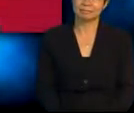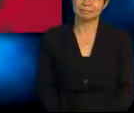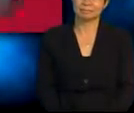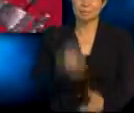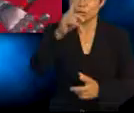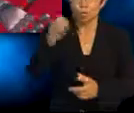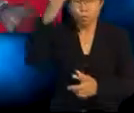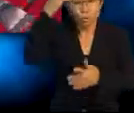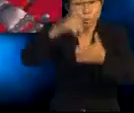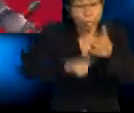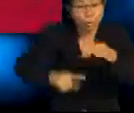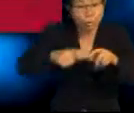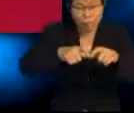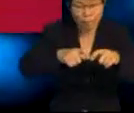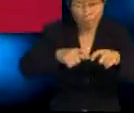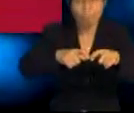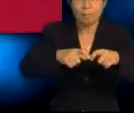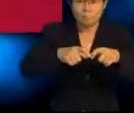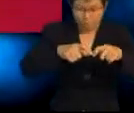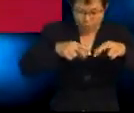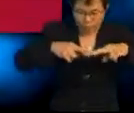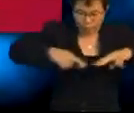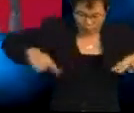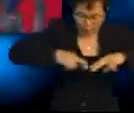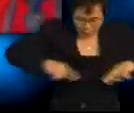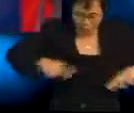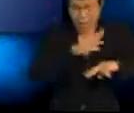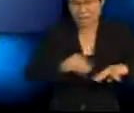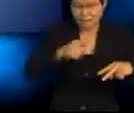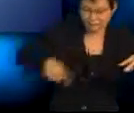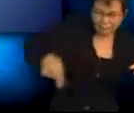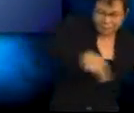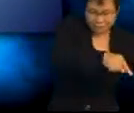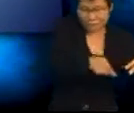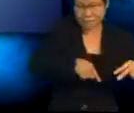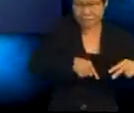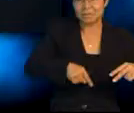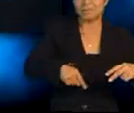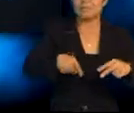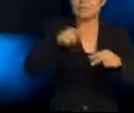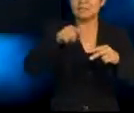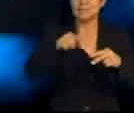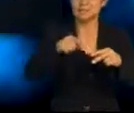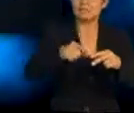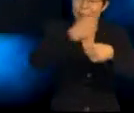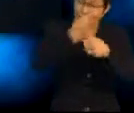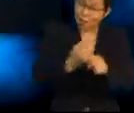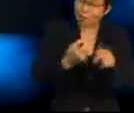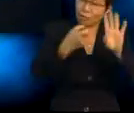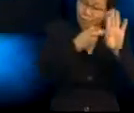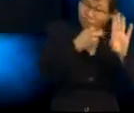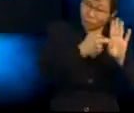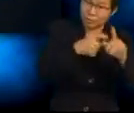Do you know what parallel and series circuits are? They are made up of batteries